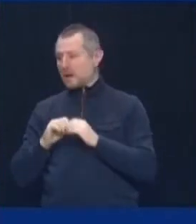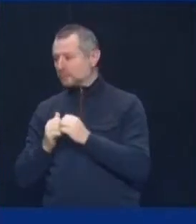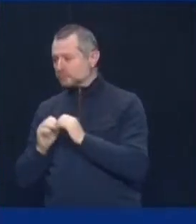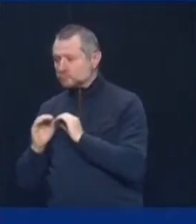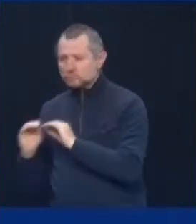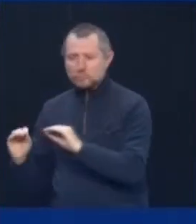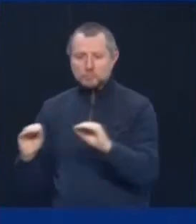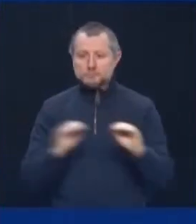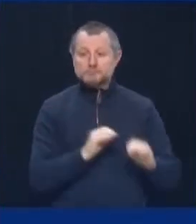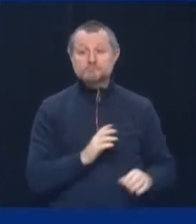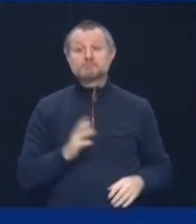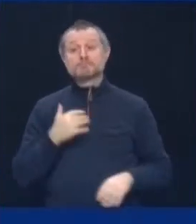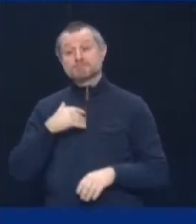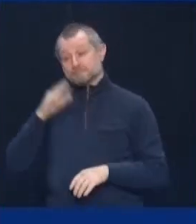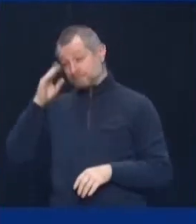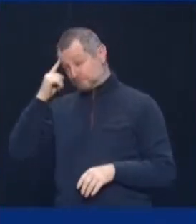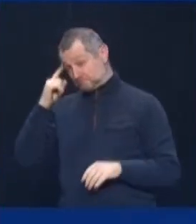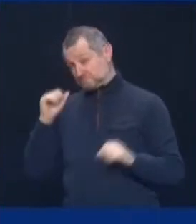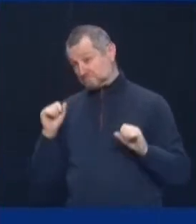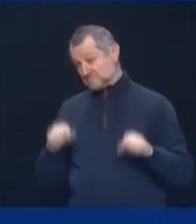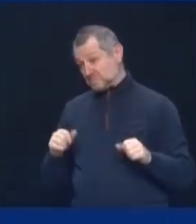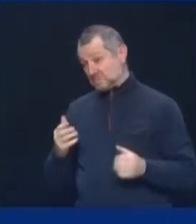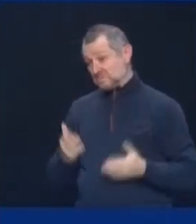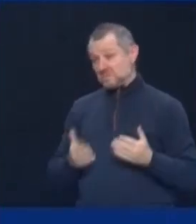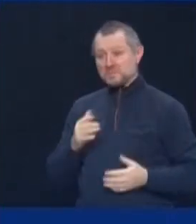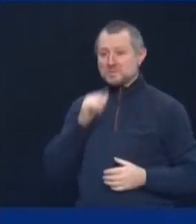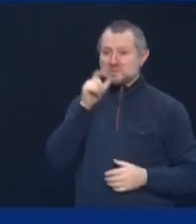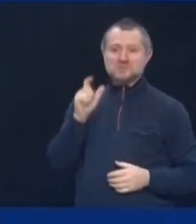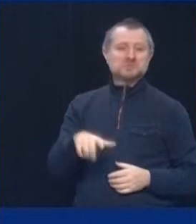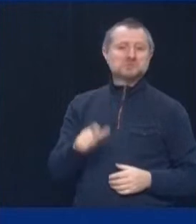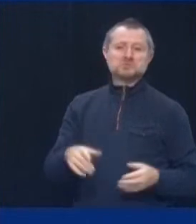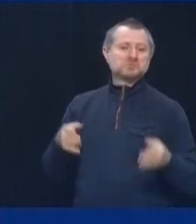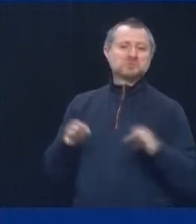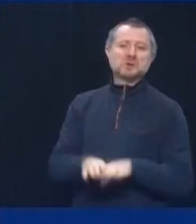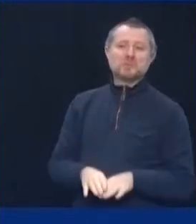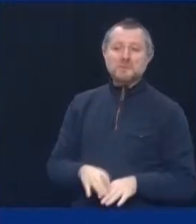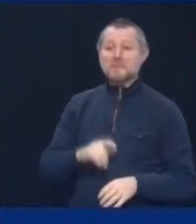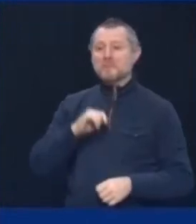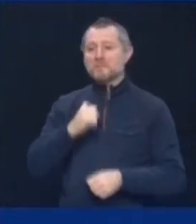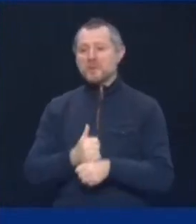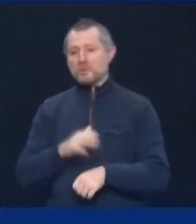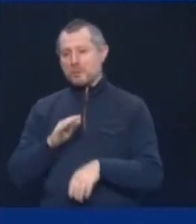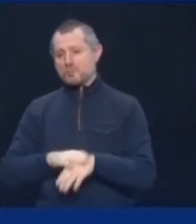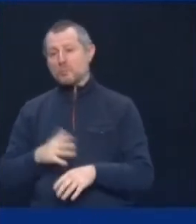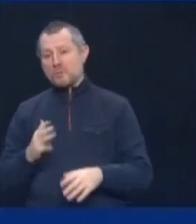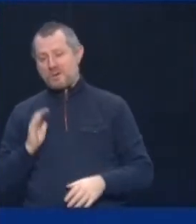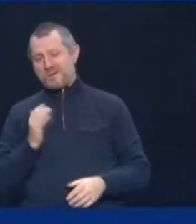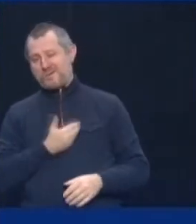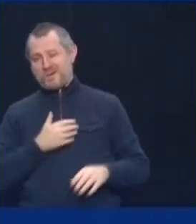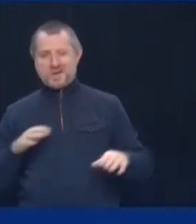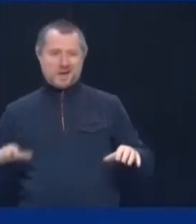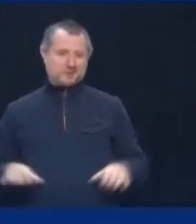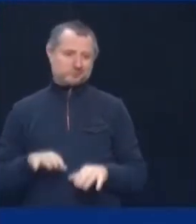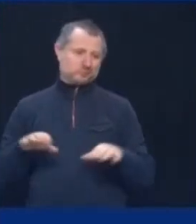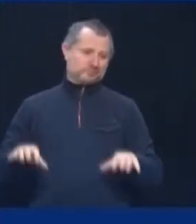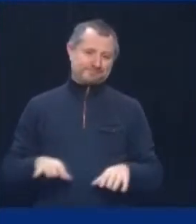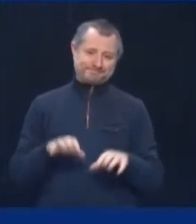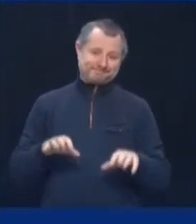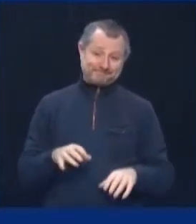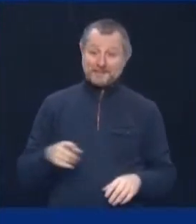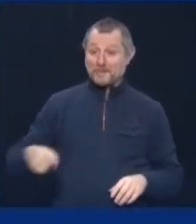no shutdown. It's purely a function of our action. Nobody has